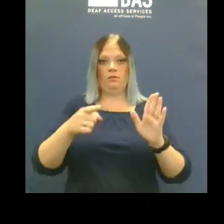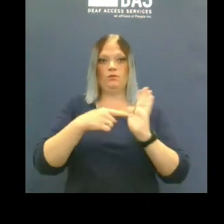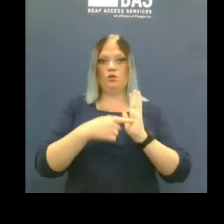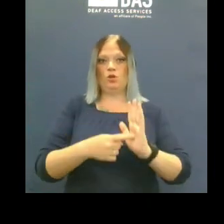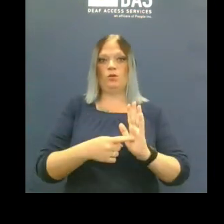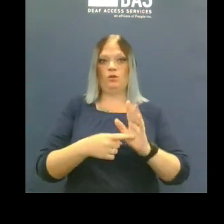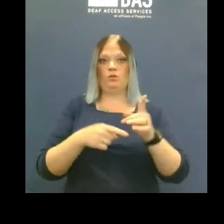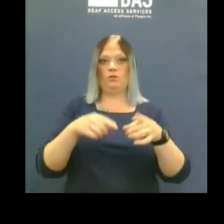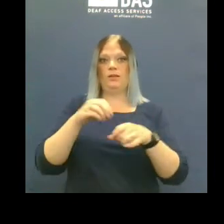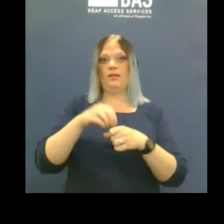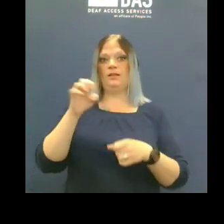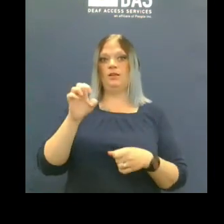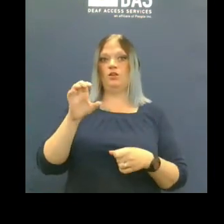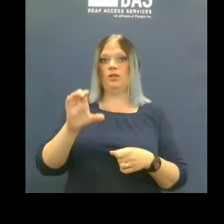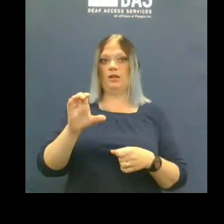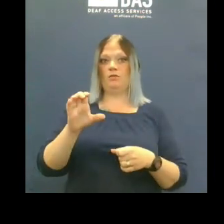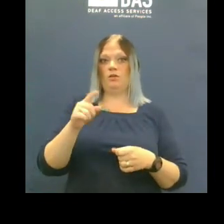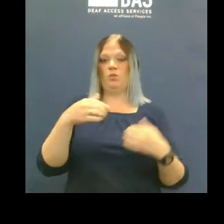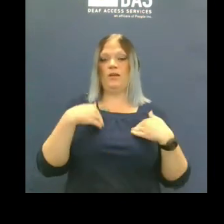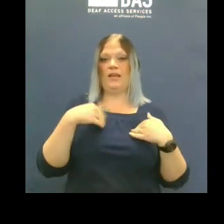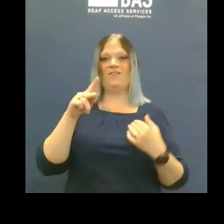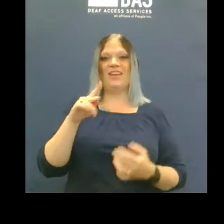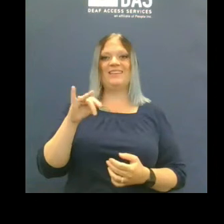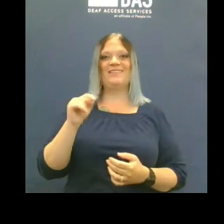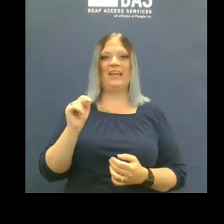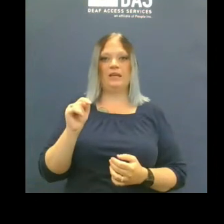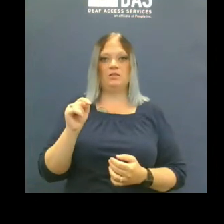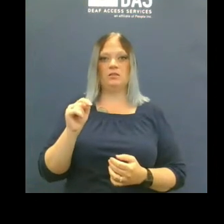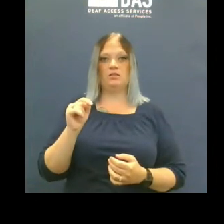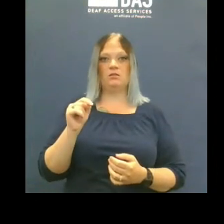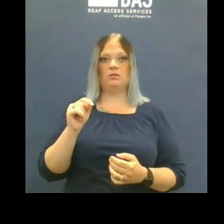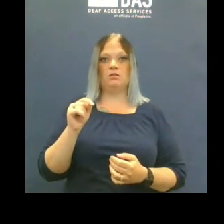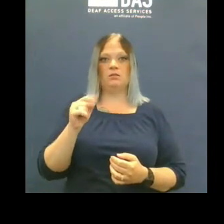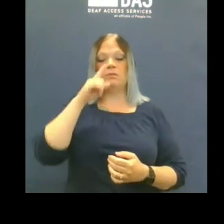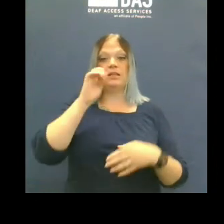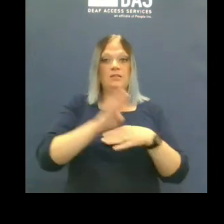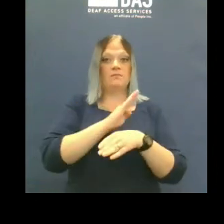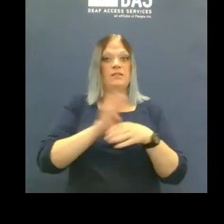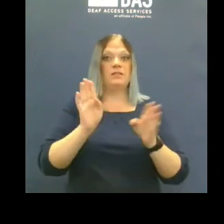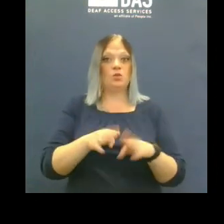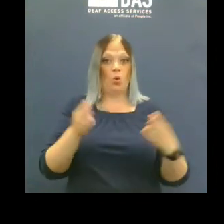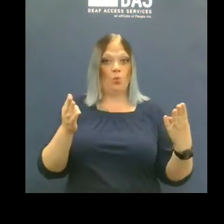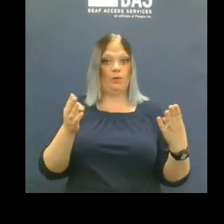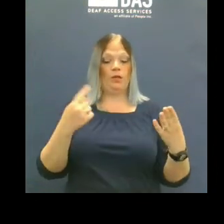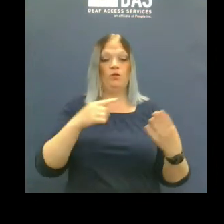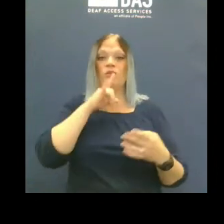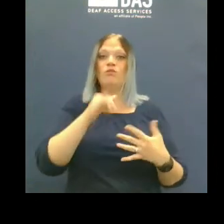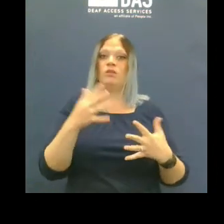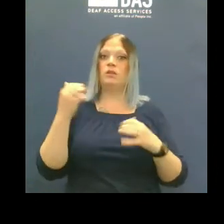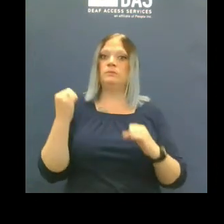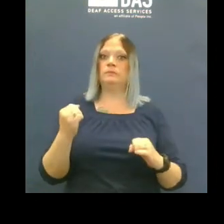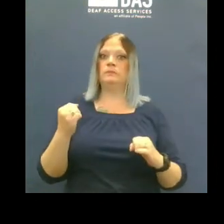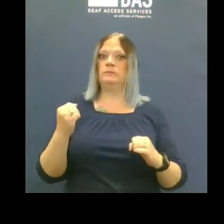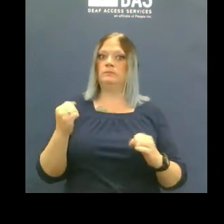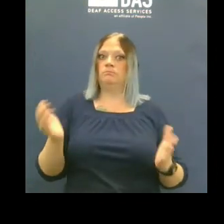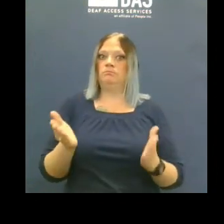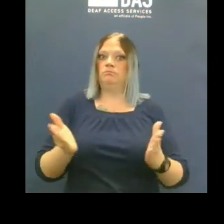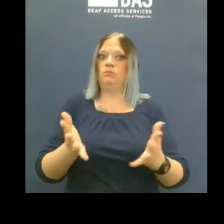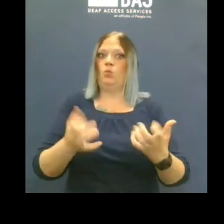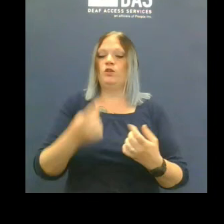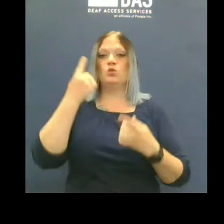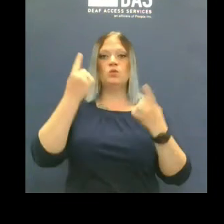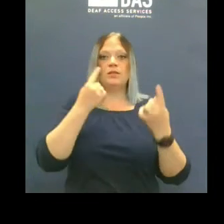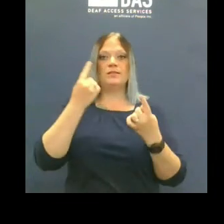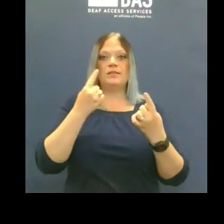in Erie County, these kits that you can, now that businesses are opening up, we really want strongly for you to